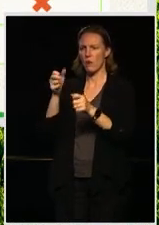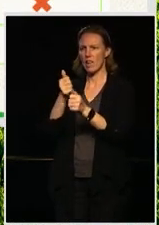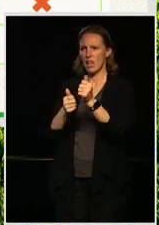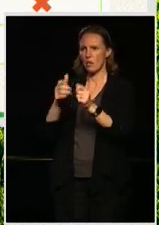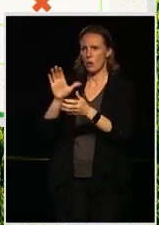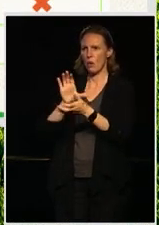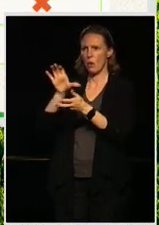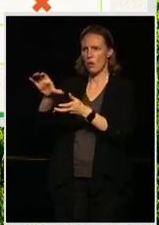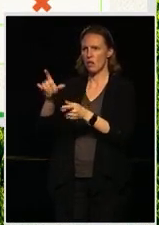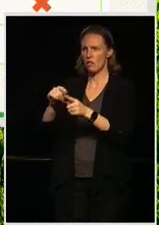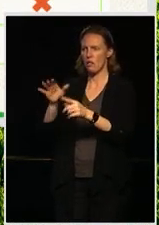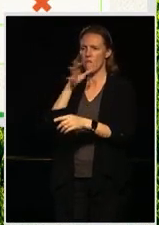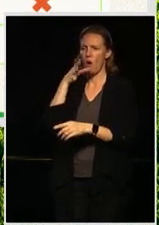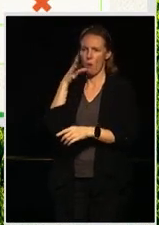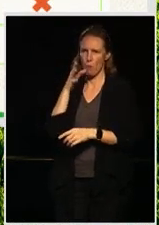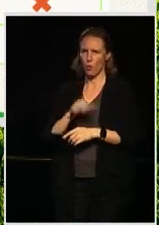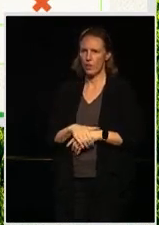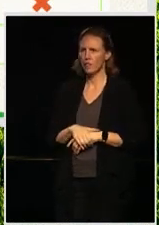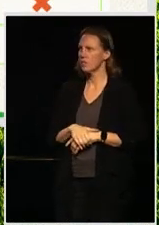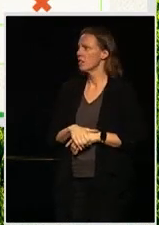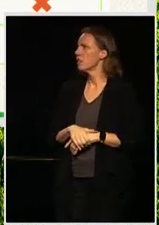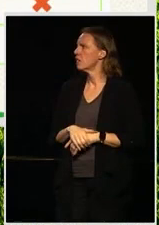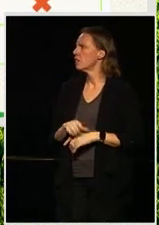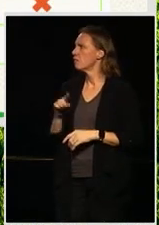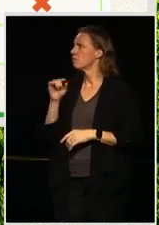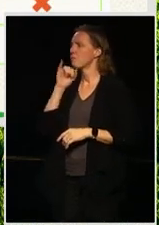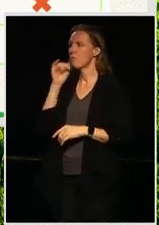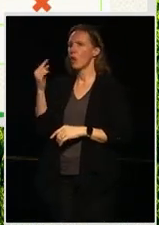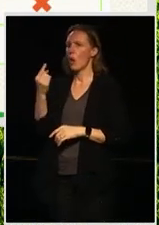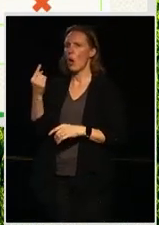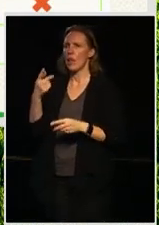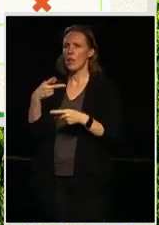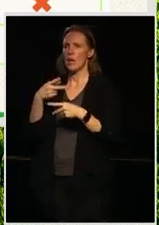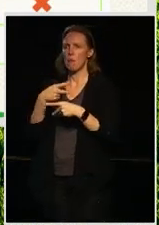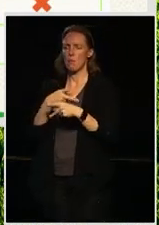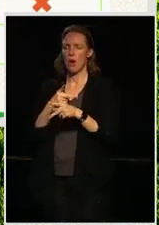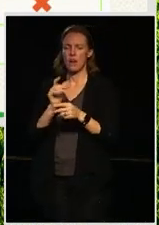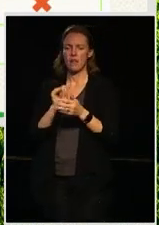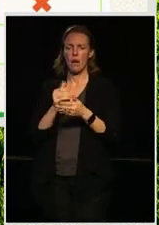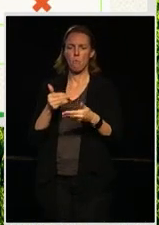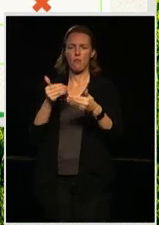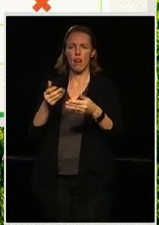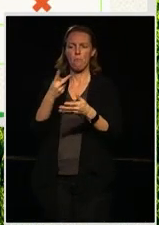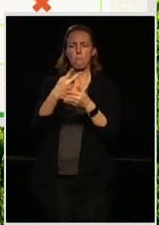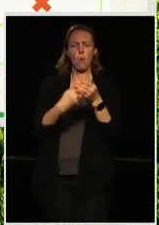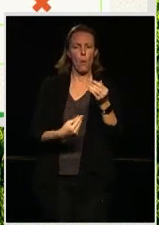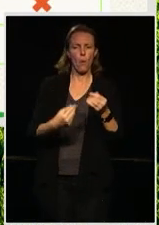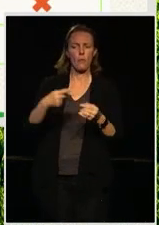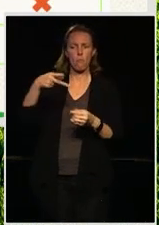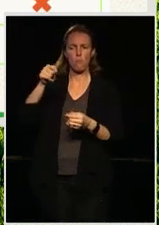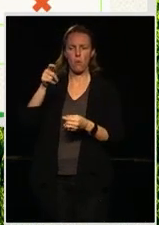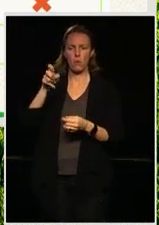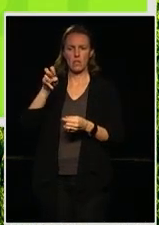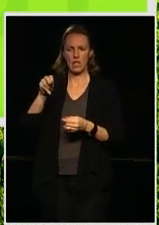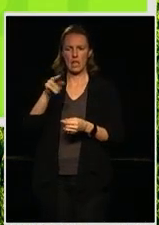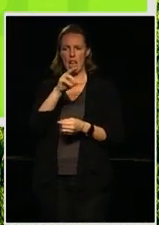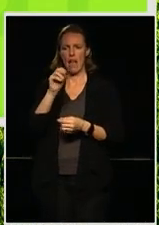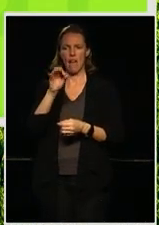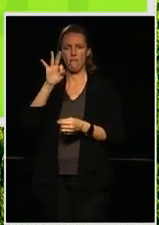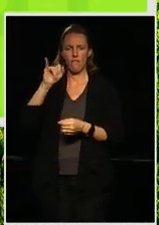farmer. And this is the only product that provides both protein and fat to the dairy cattle at the same time.